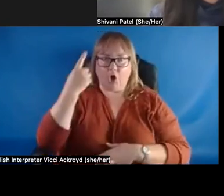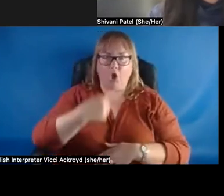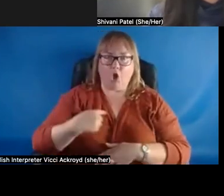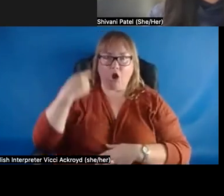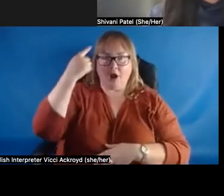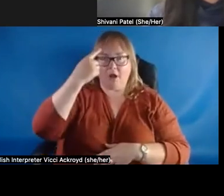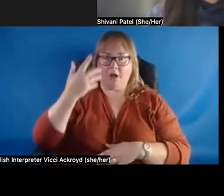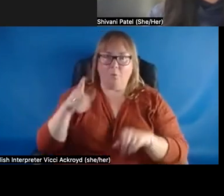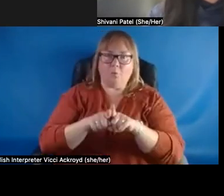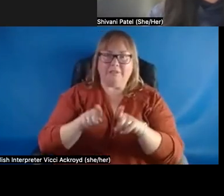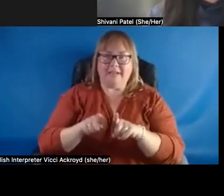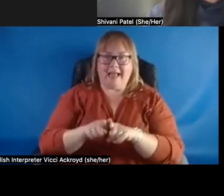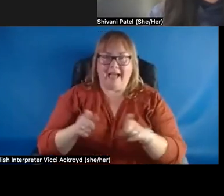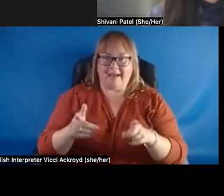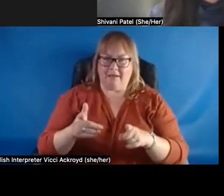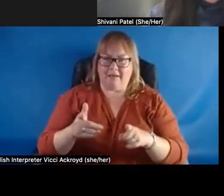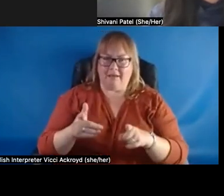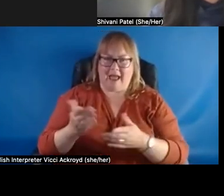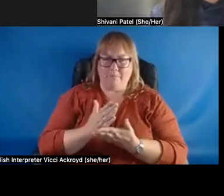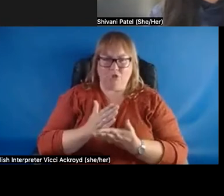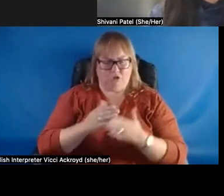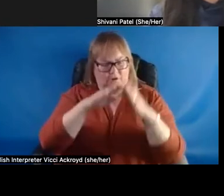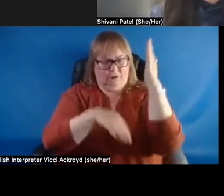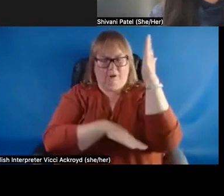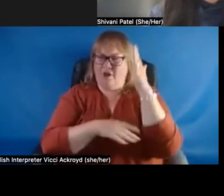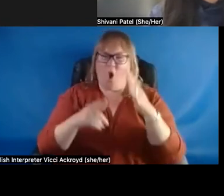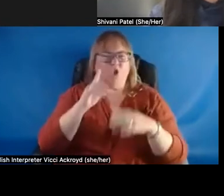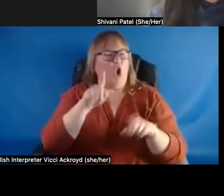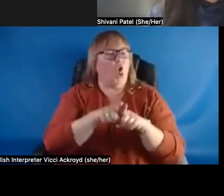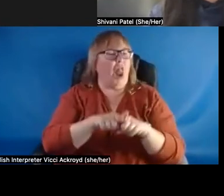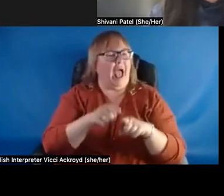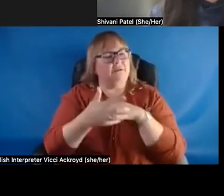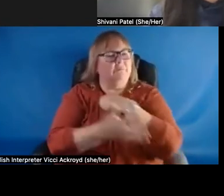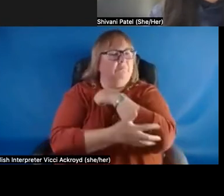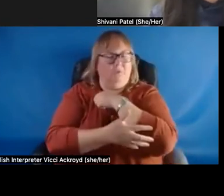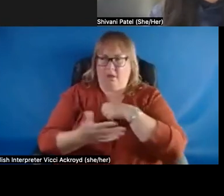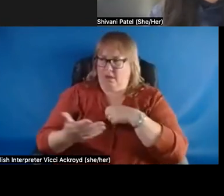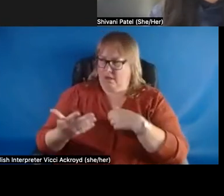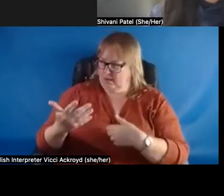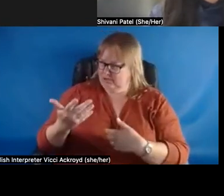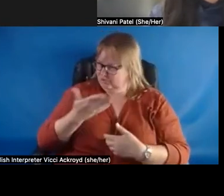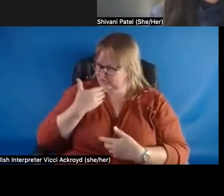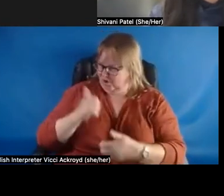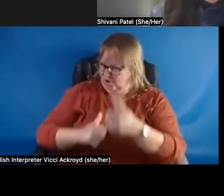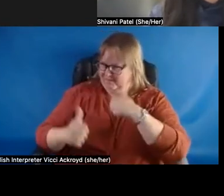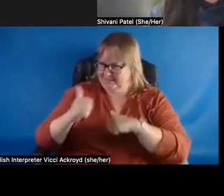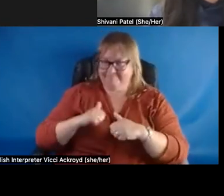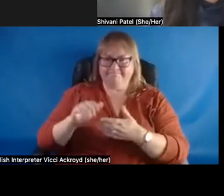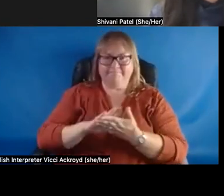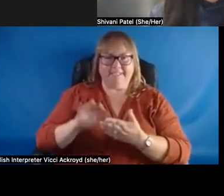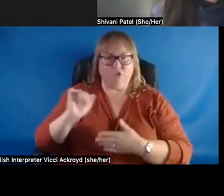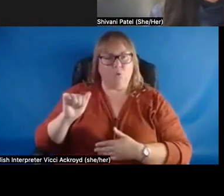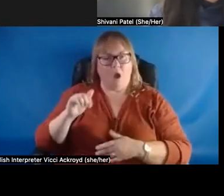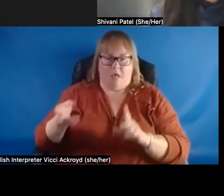it's that supposed to be a compliment? Because it isn't. It's still like confirming your prejudices against